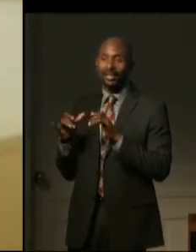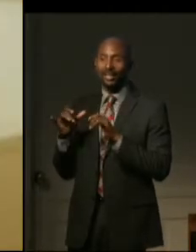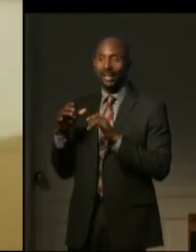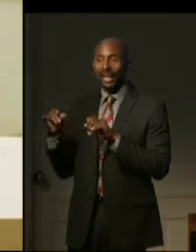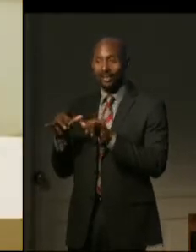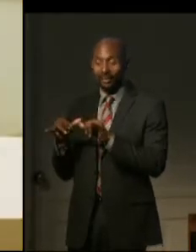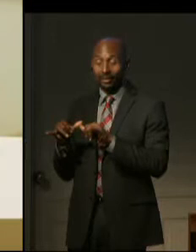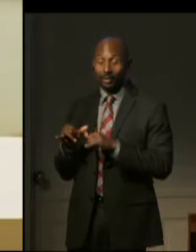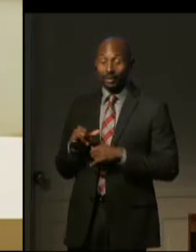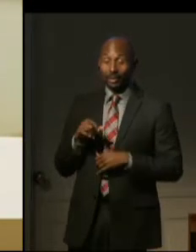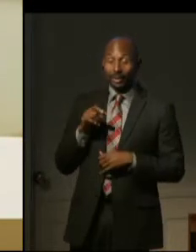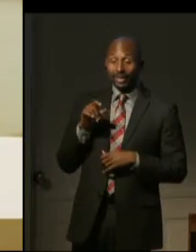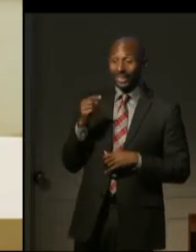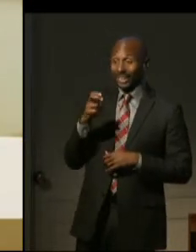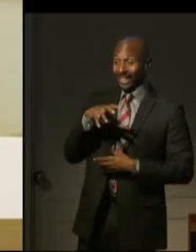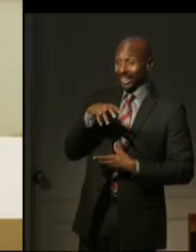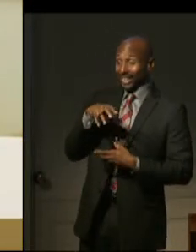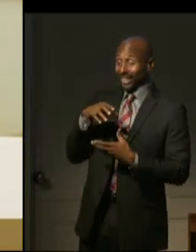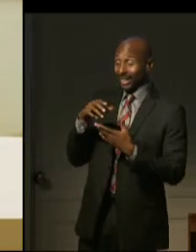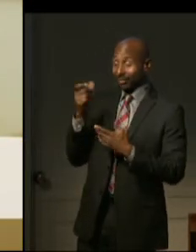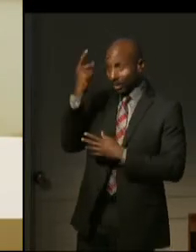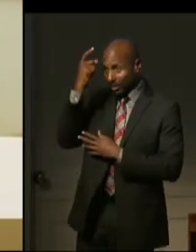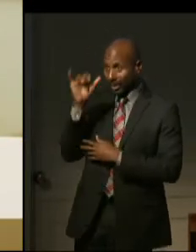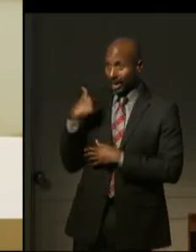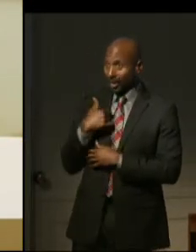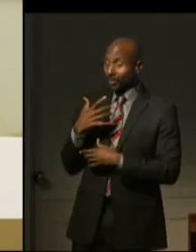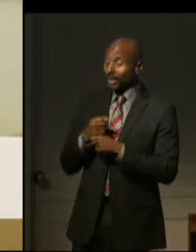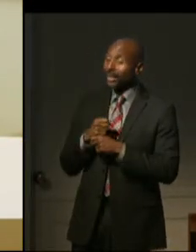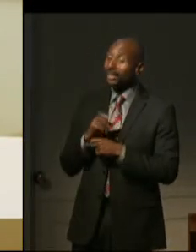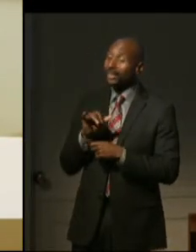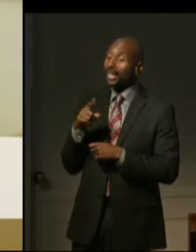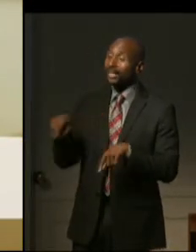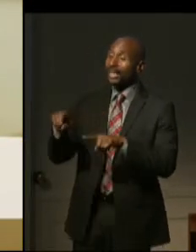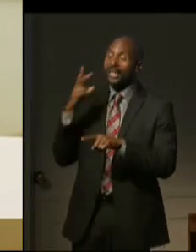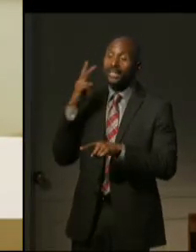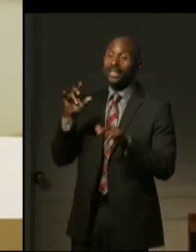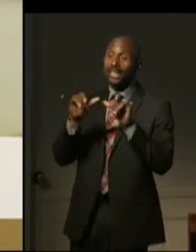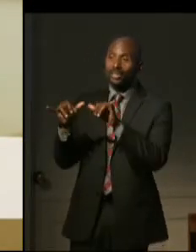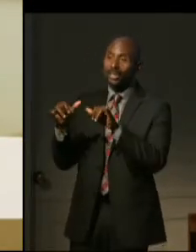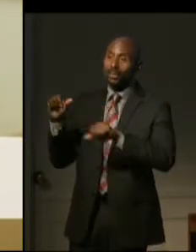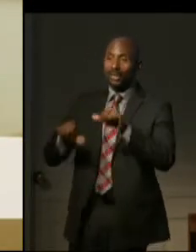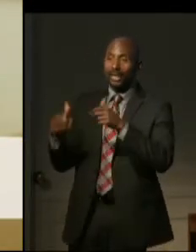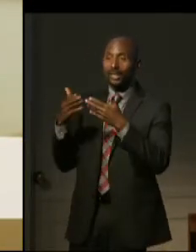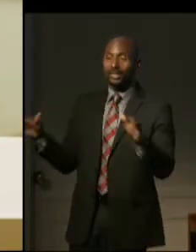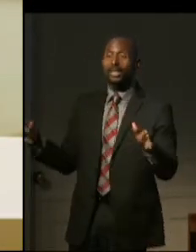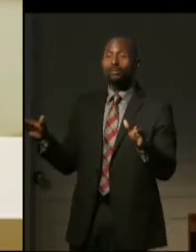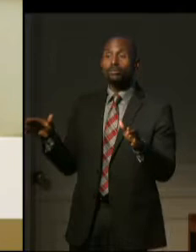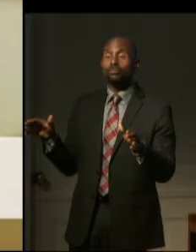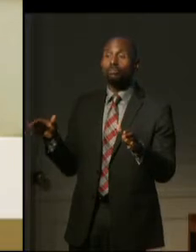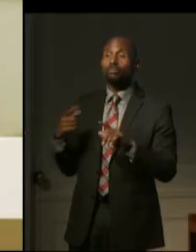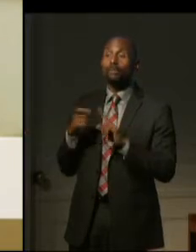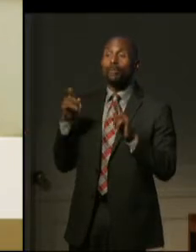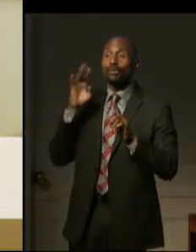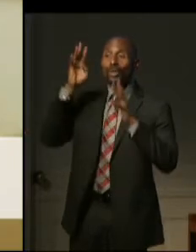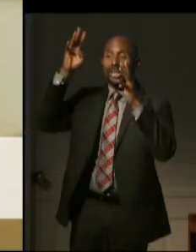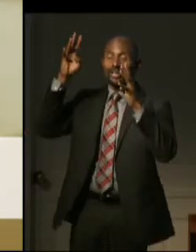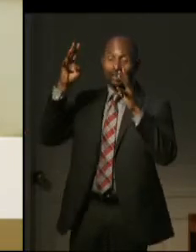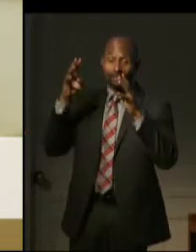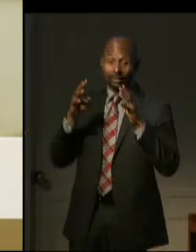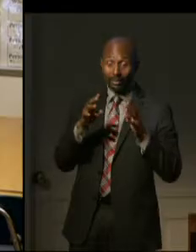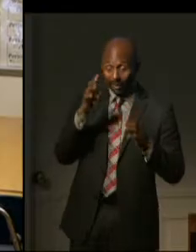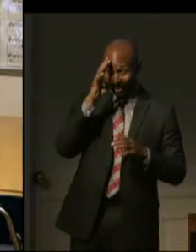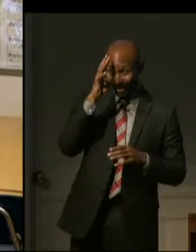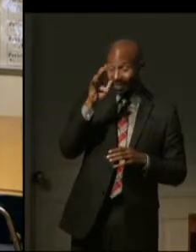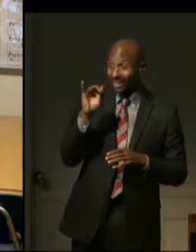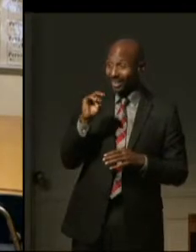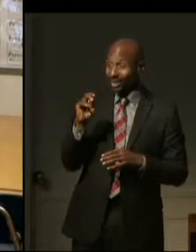see that engineering and science is a creative endeavor, and that innovation and technology have had a huge